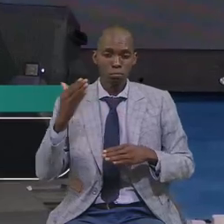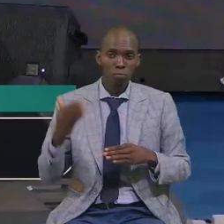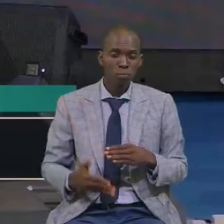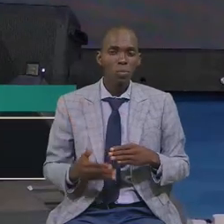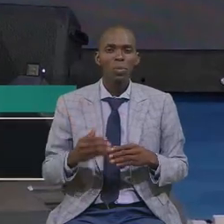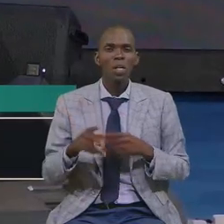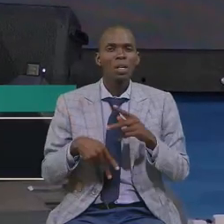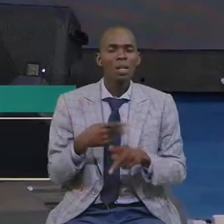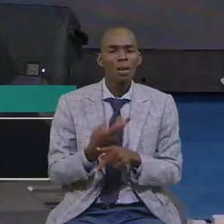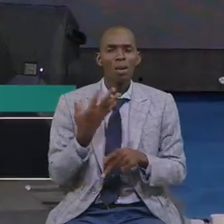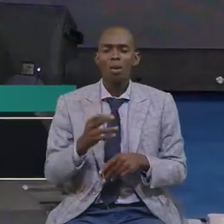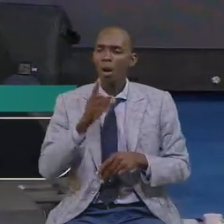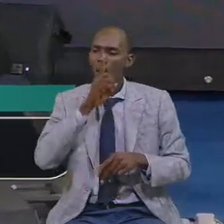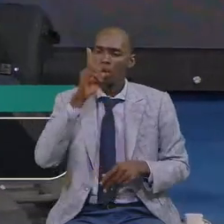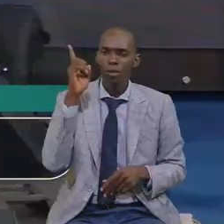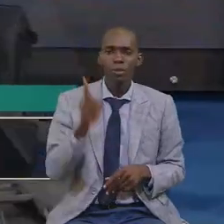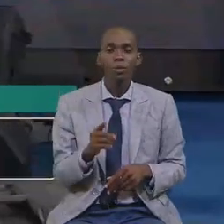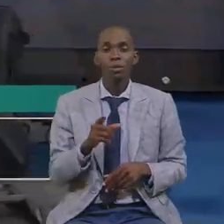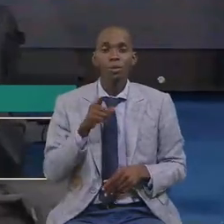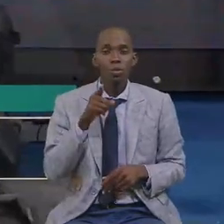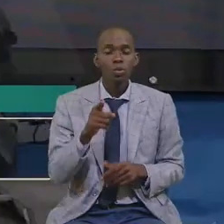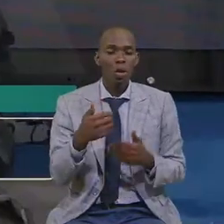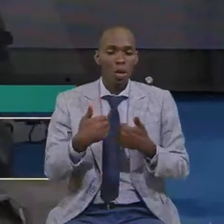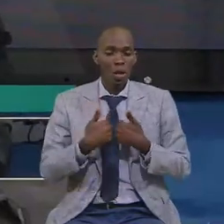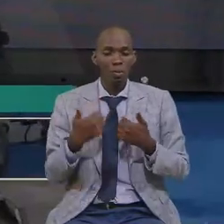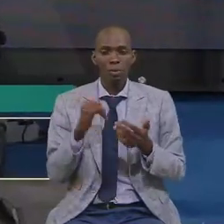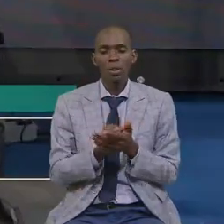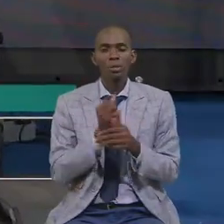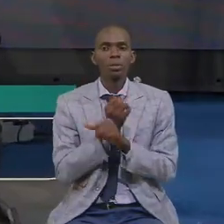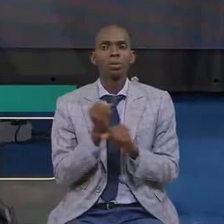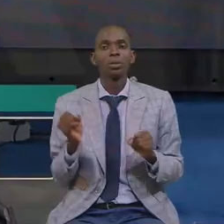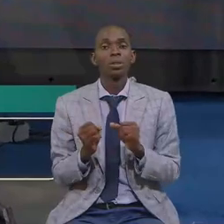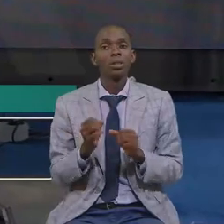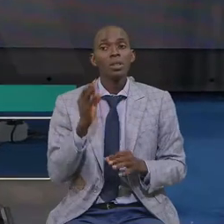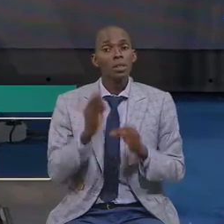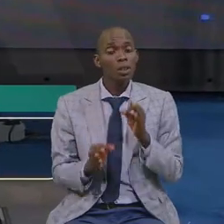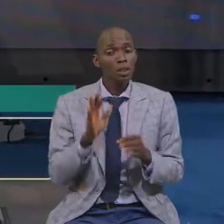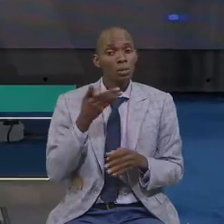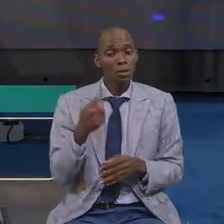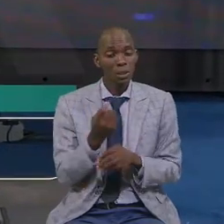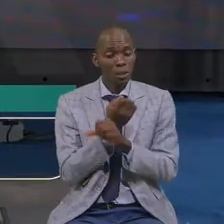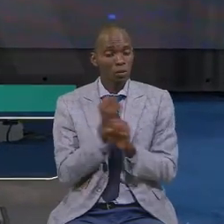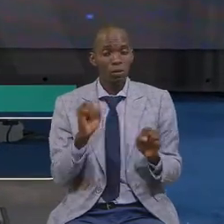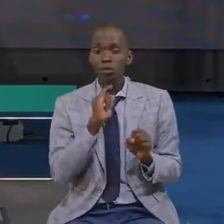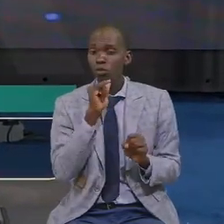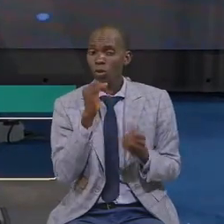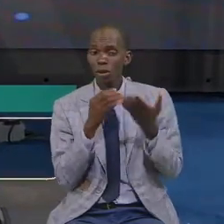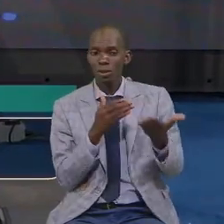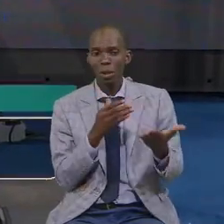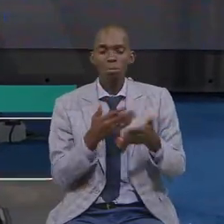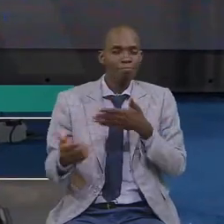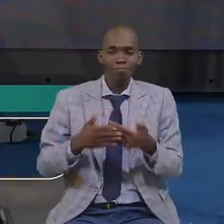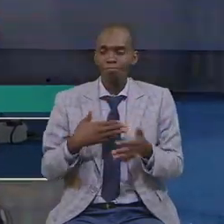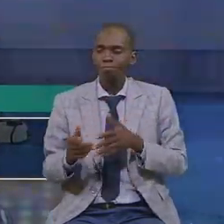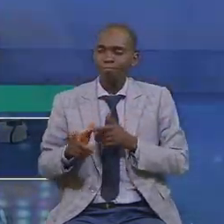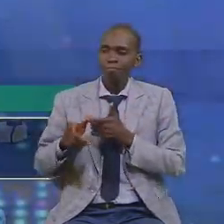of assurance. You have that salvation. If the salvation is not there and you are running